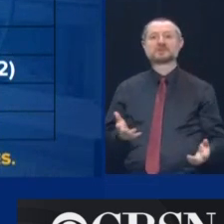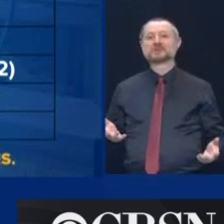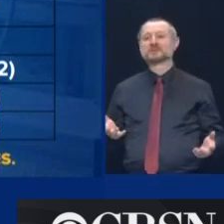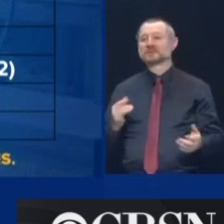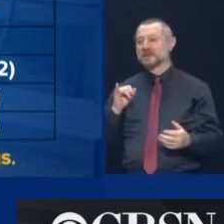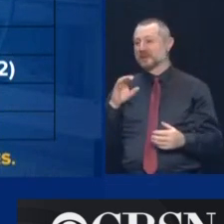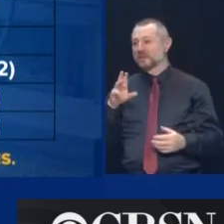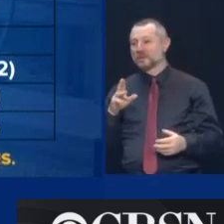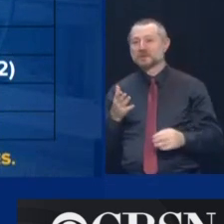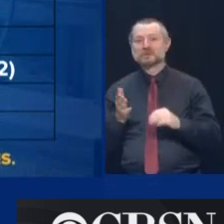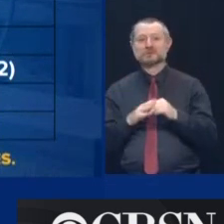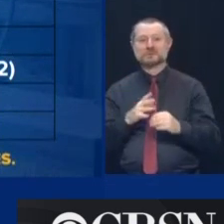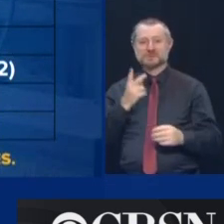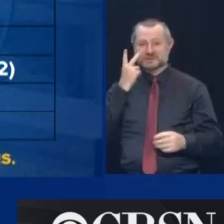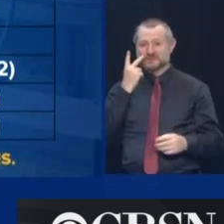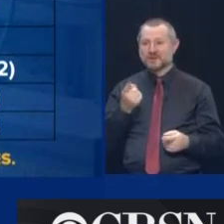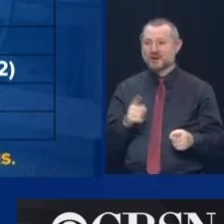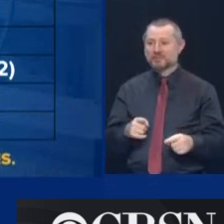seen this movie.